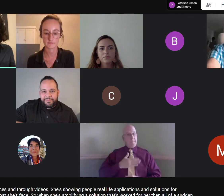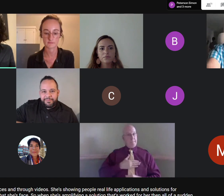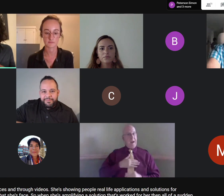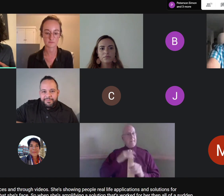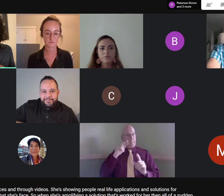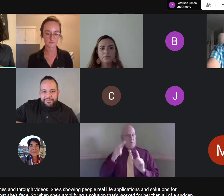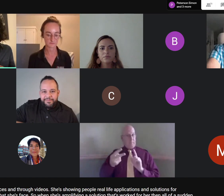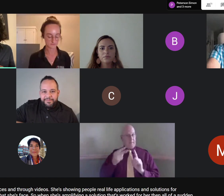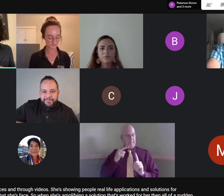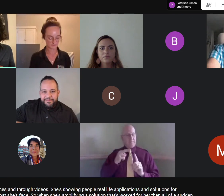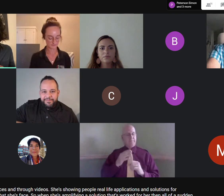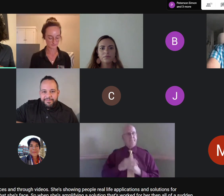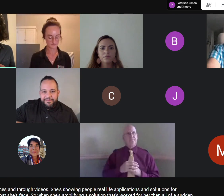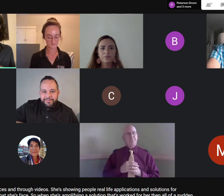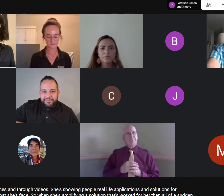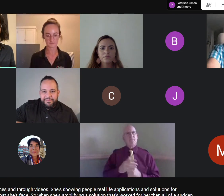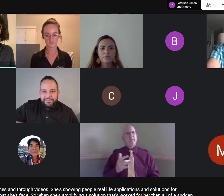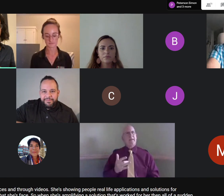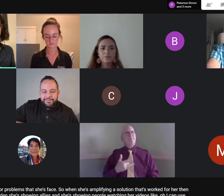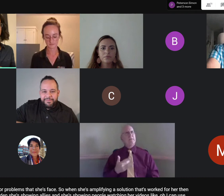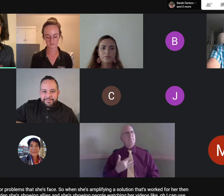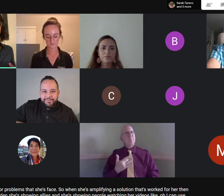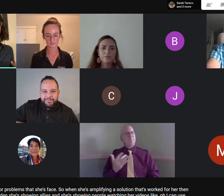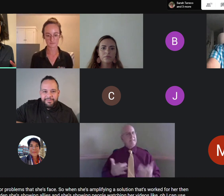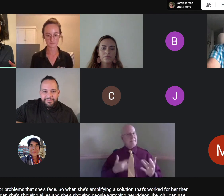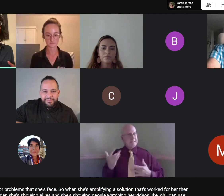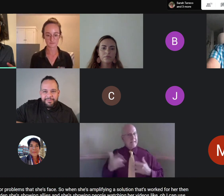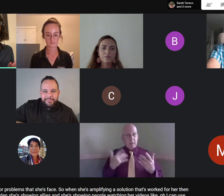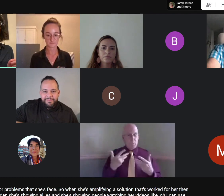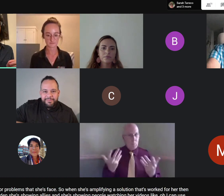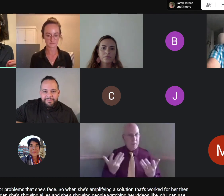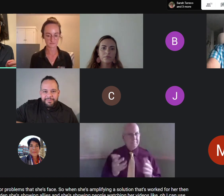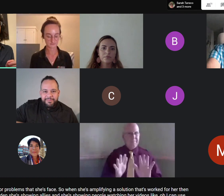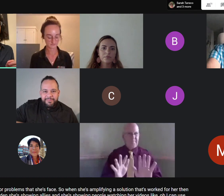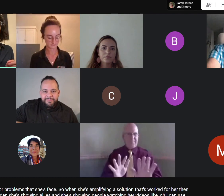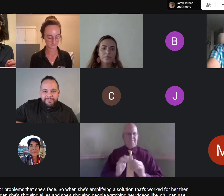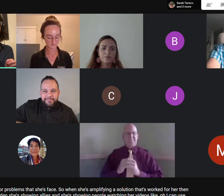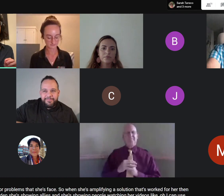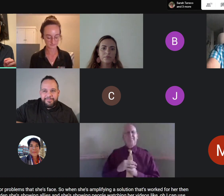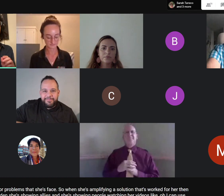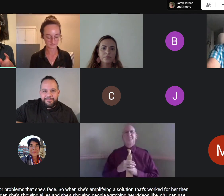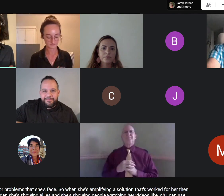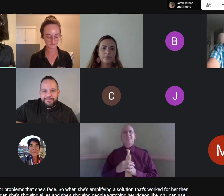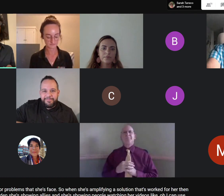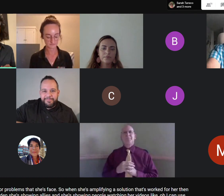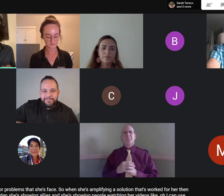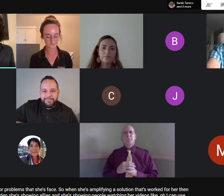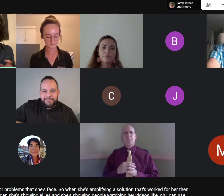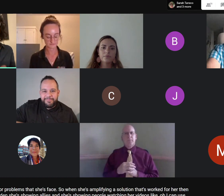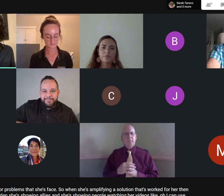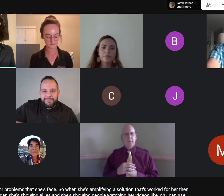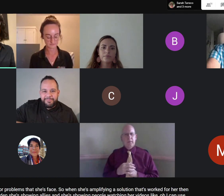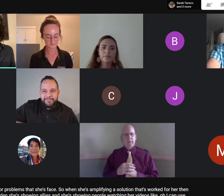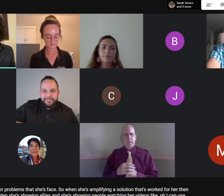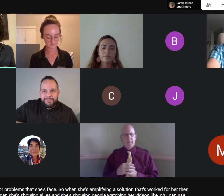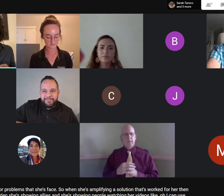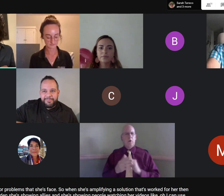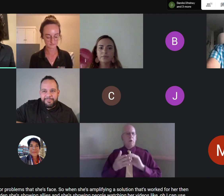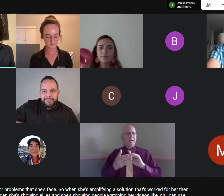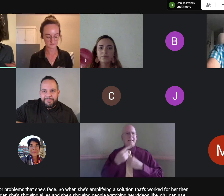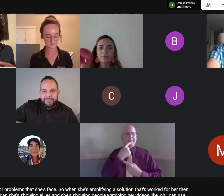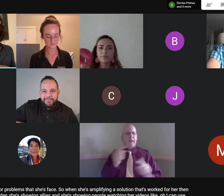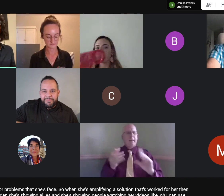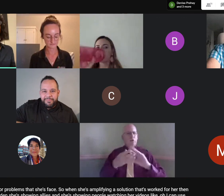what I feel like is really exciting is by getting engaged in storytelling